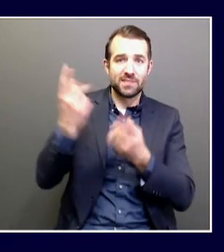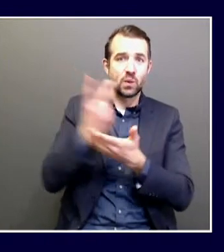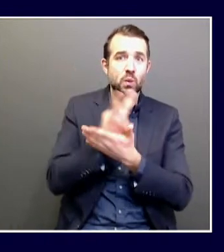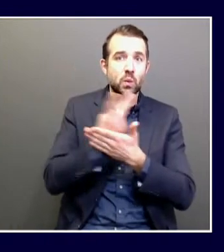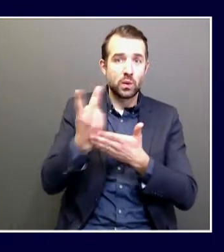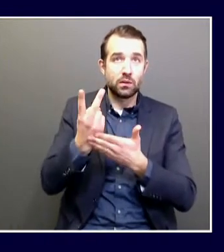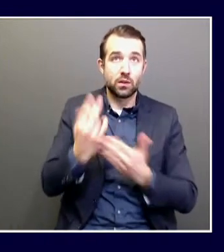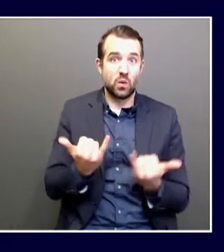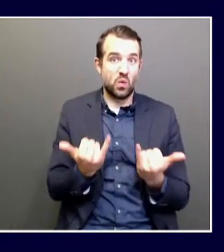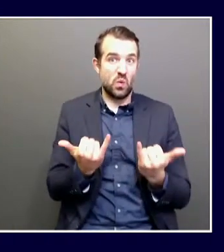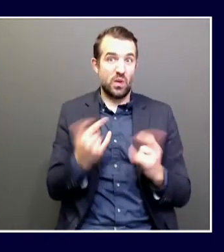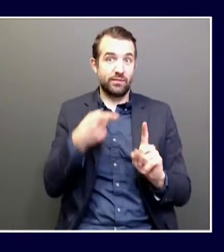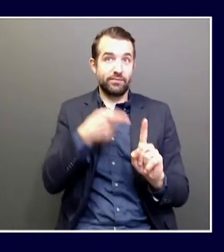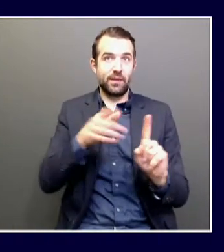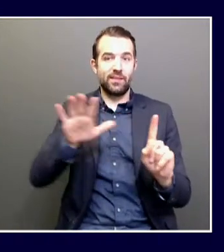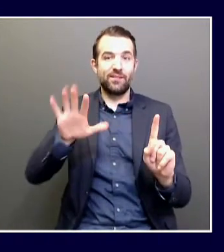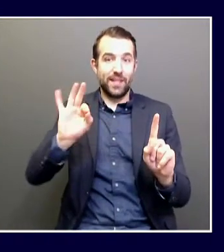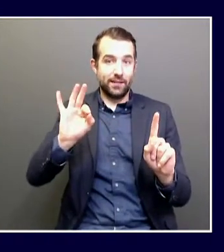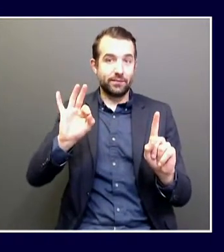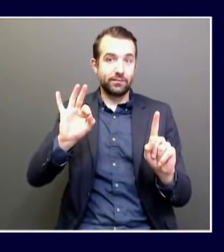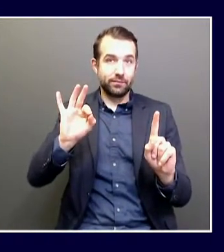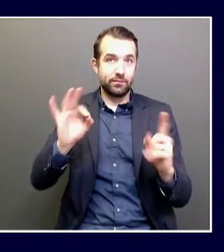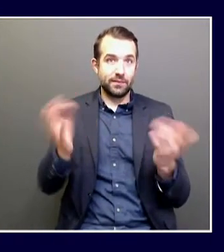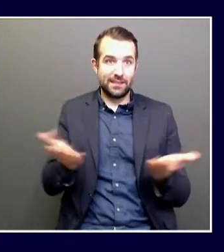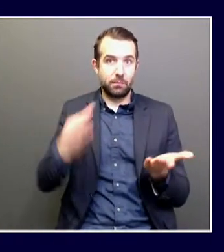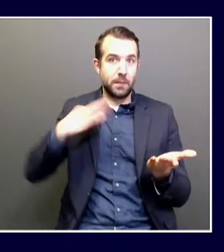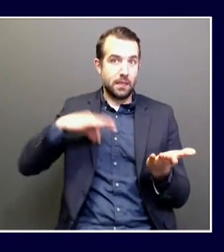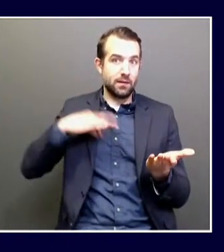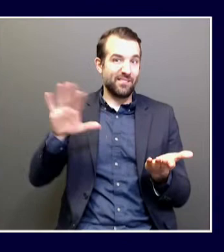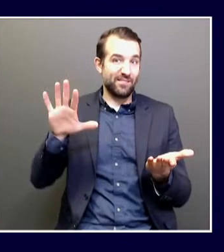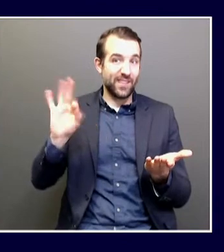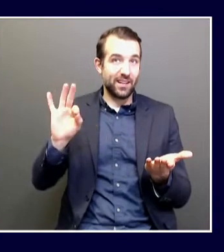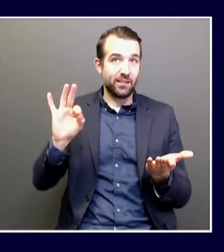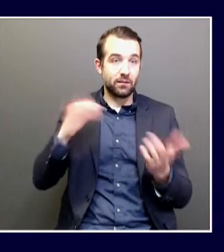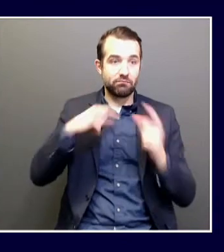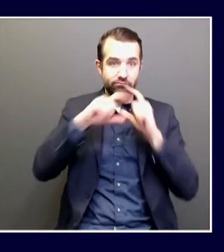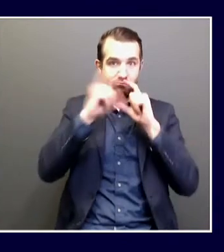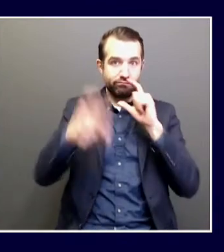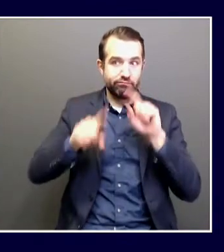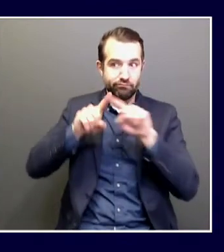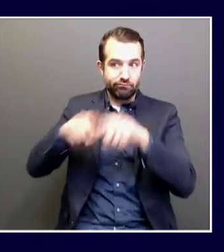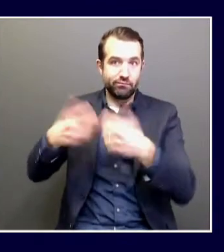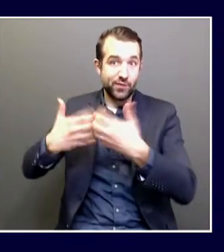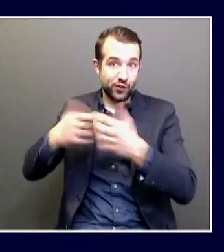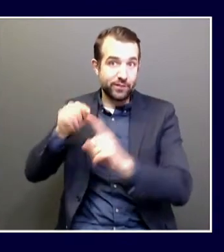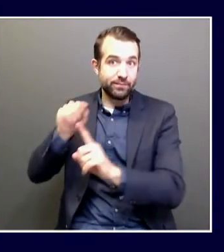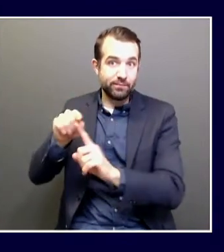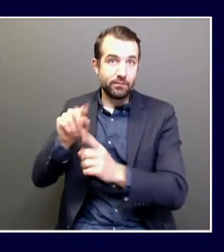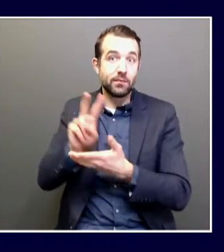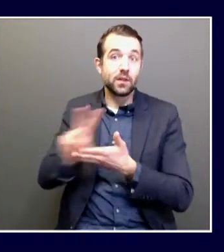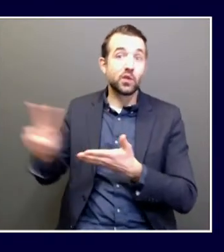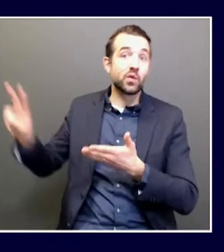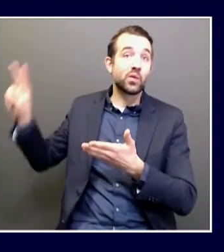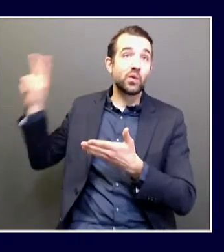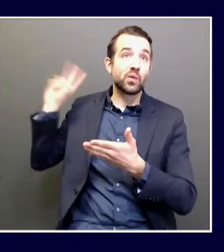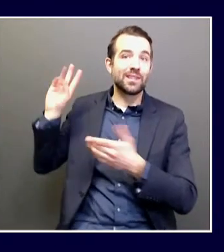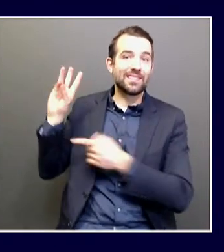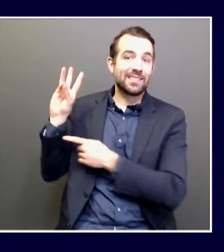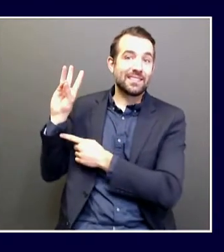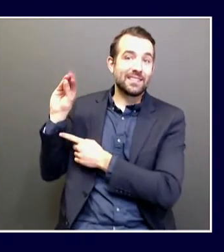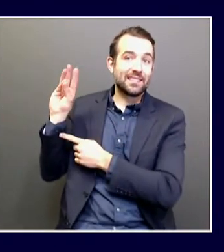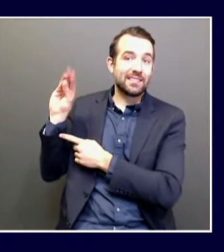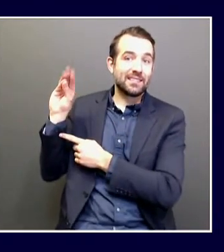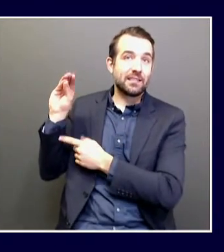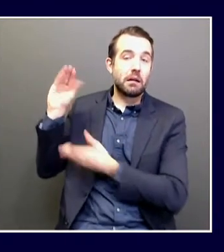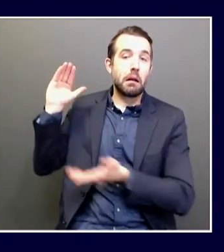59 patients in Maine on a ventilator with COVID-19. 2 weeks ago, that number was at 60.